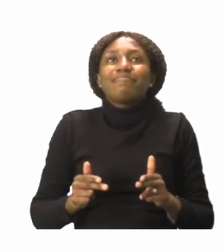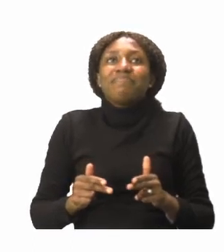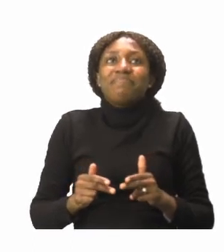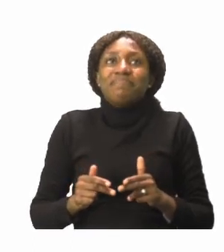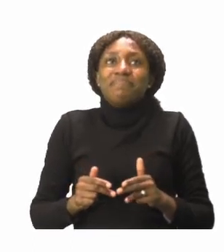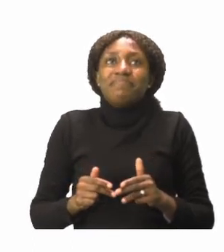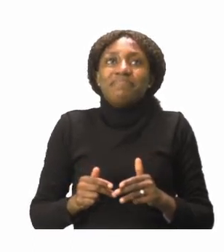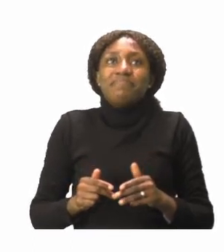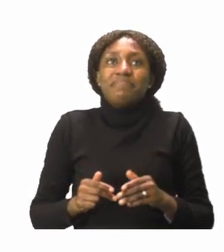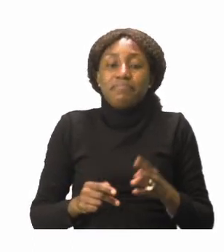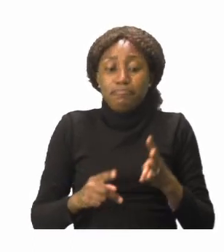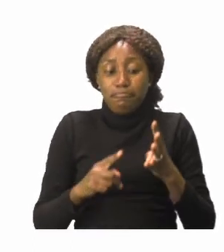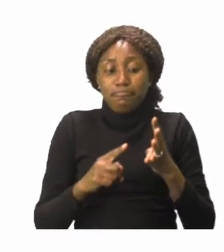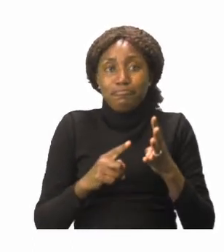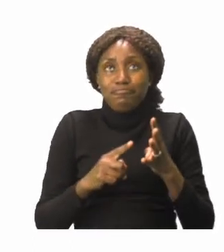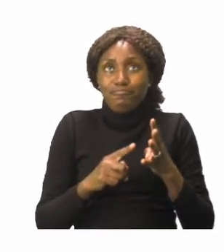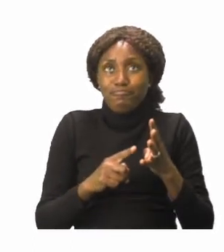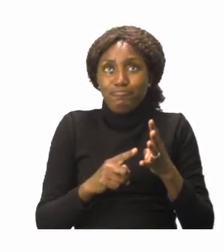Train.